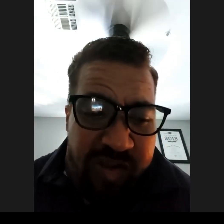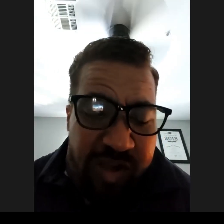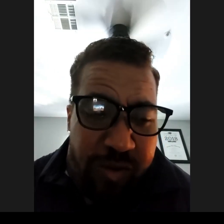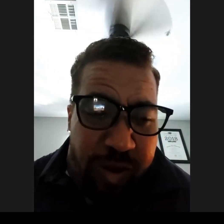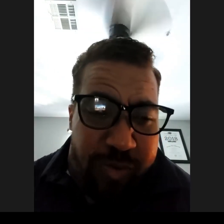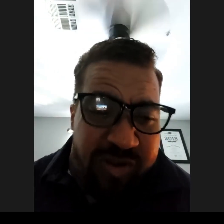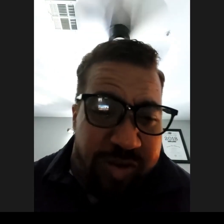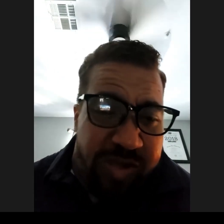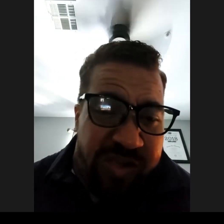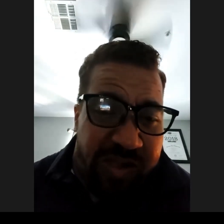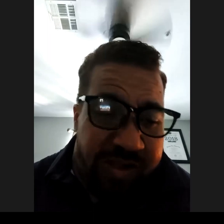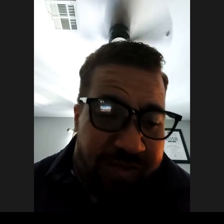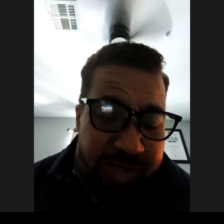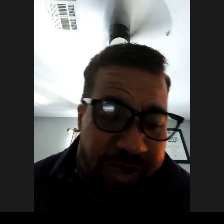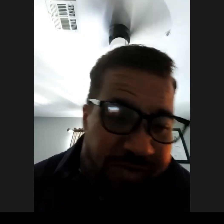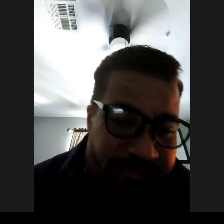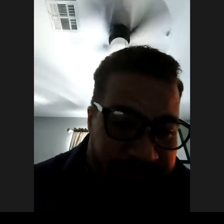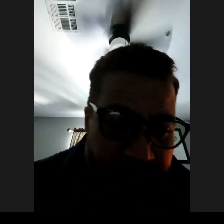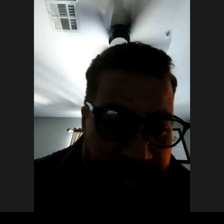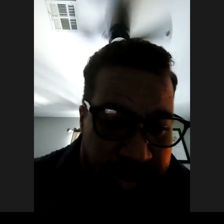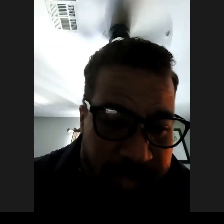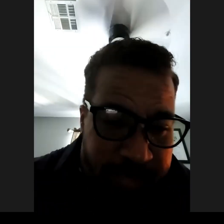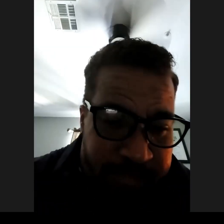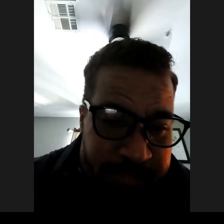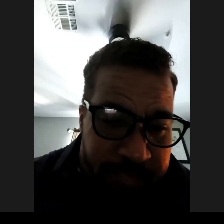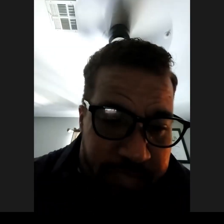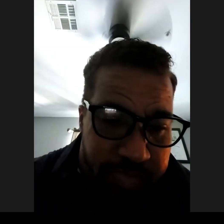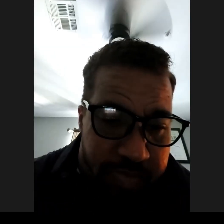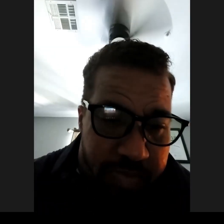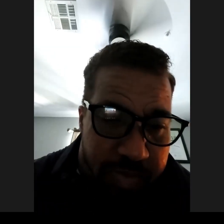all these other opportunities, and yeah.